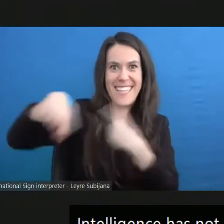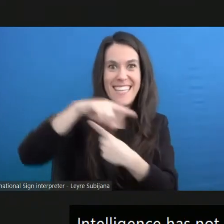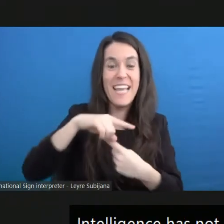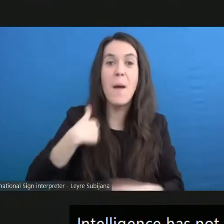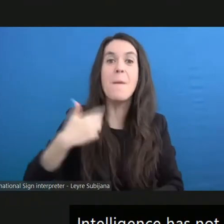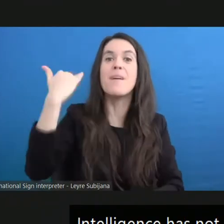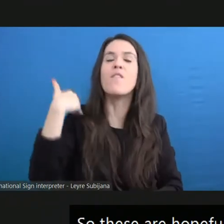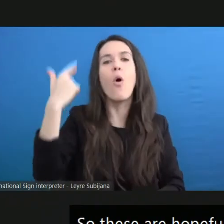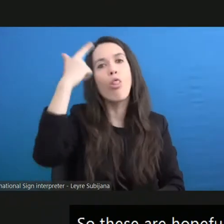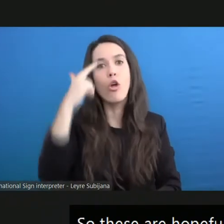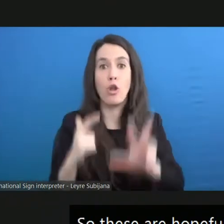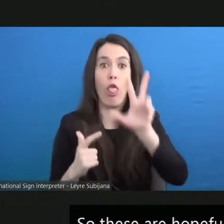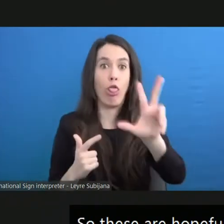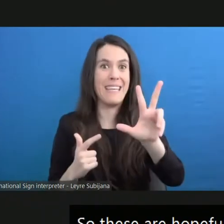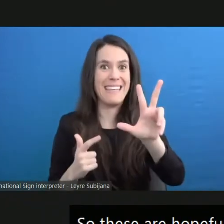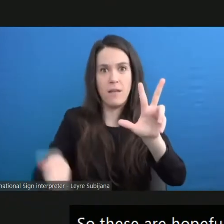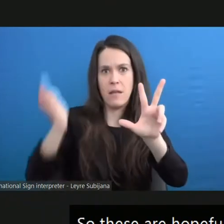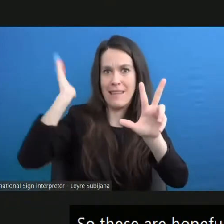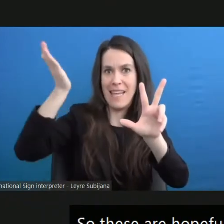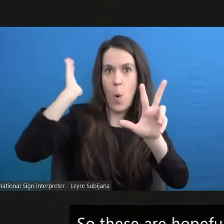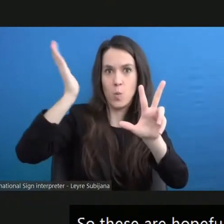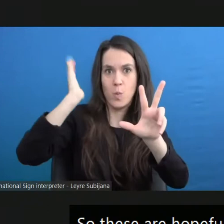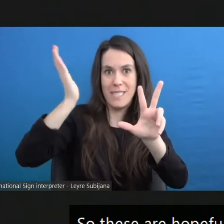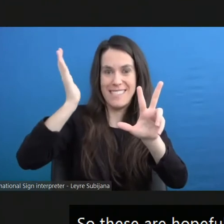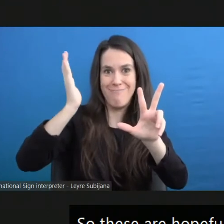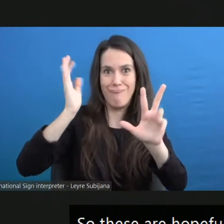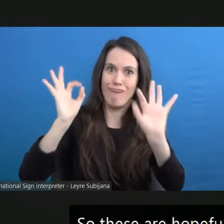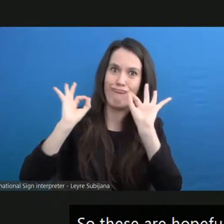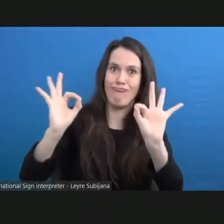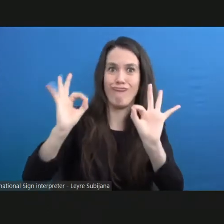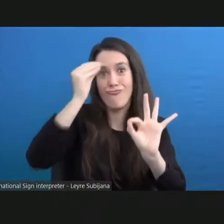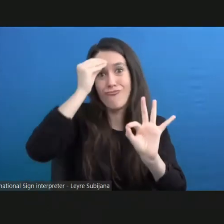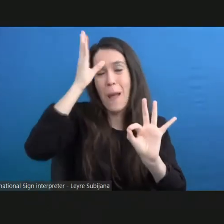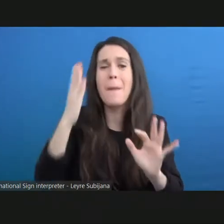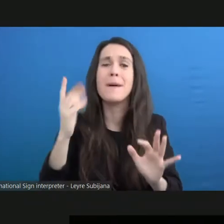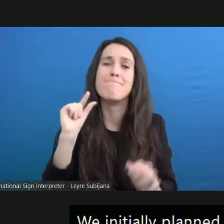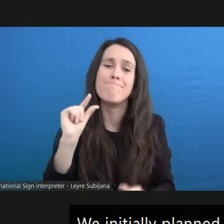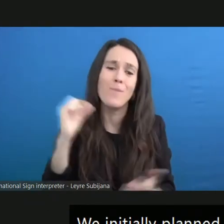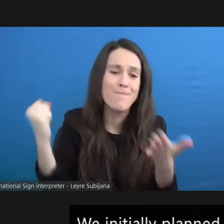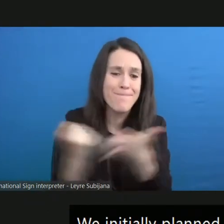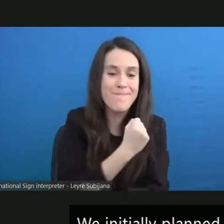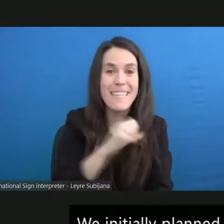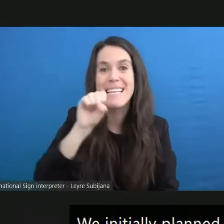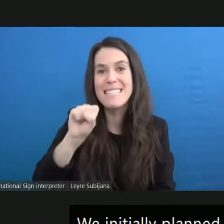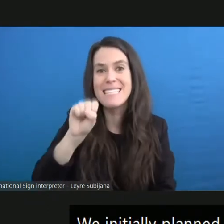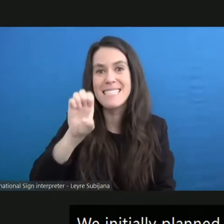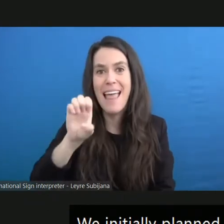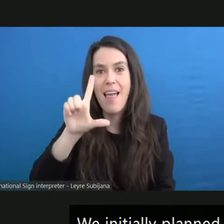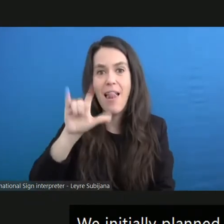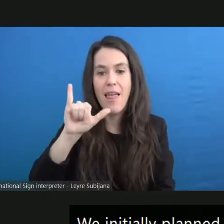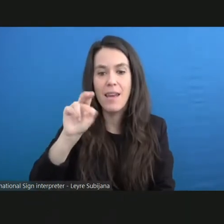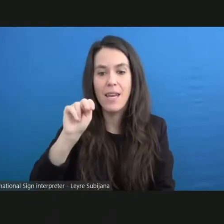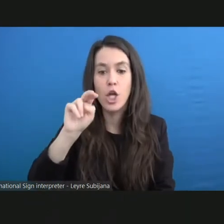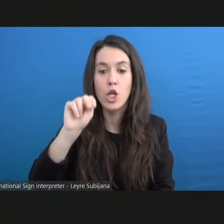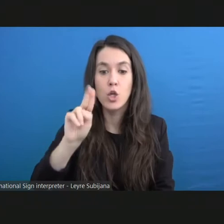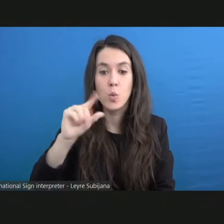keynote speakers, all excellent, but one of them, Céline Nugent from the Oxford University,